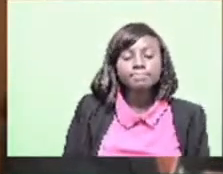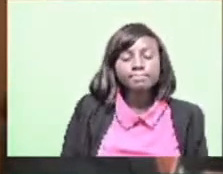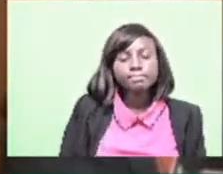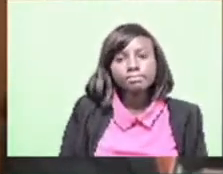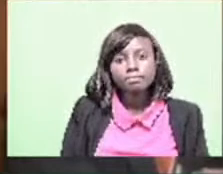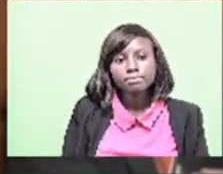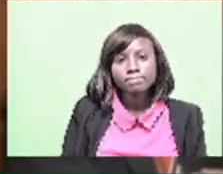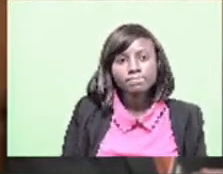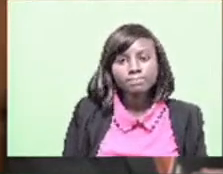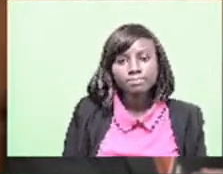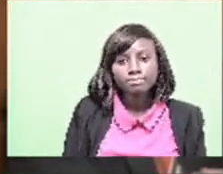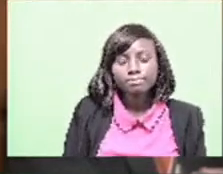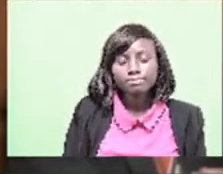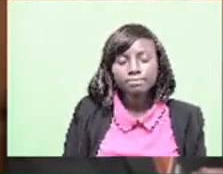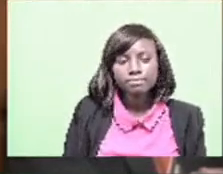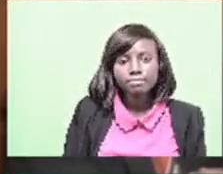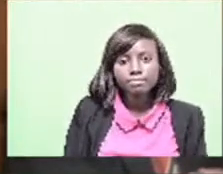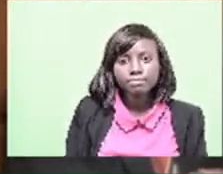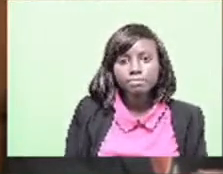Madam Speaker,